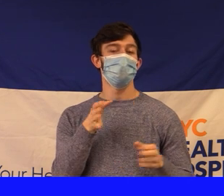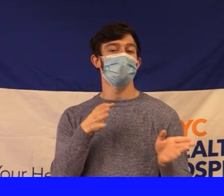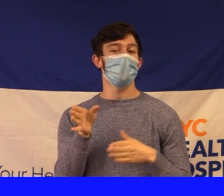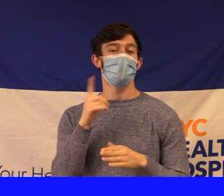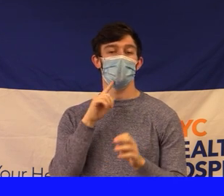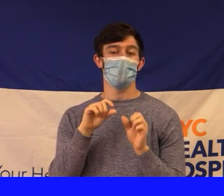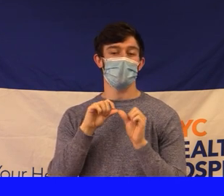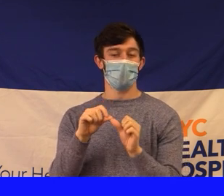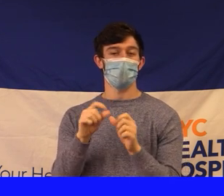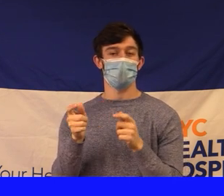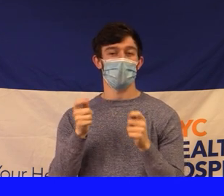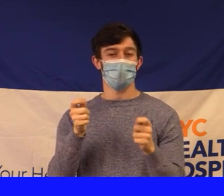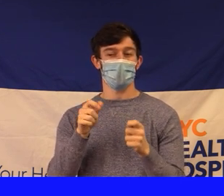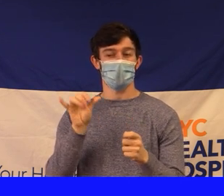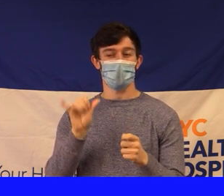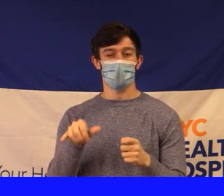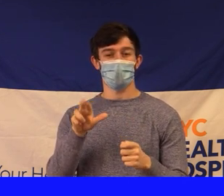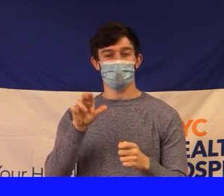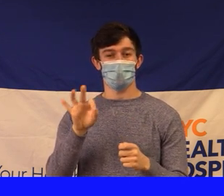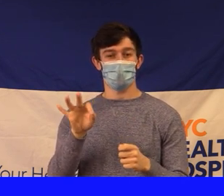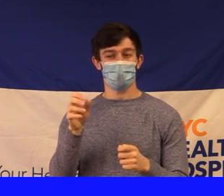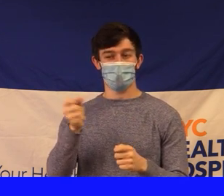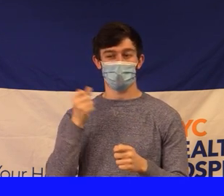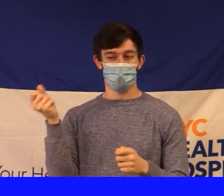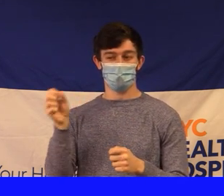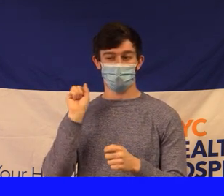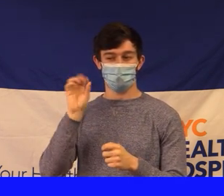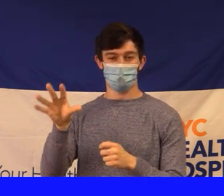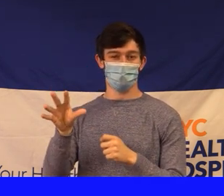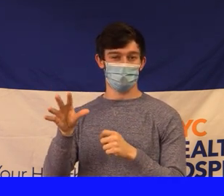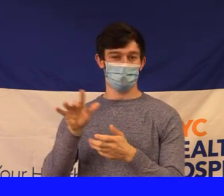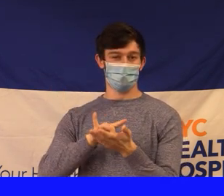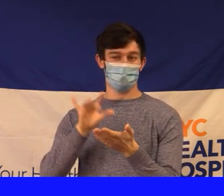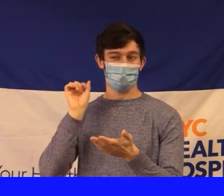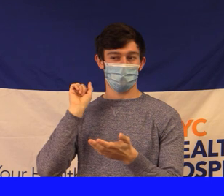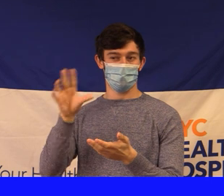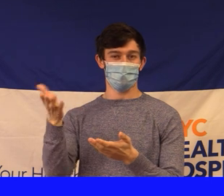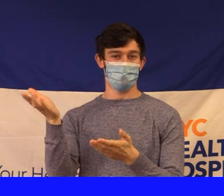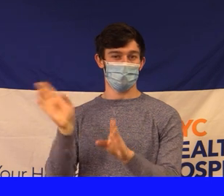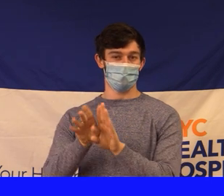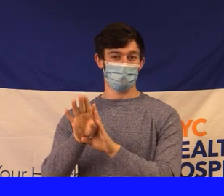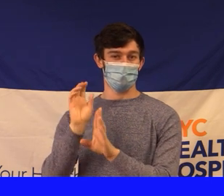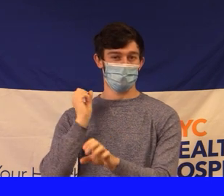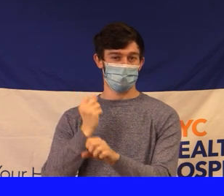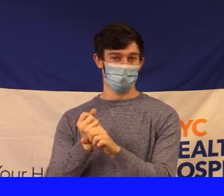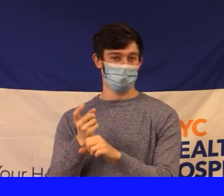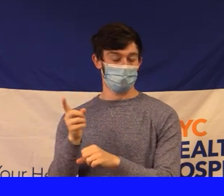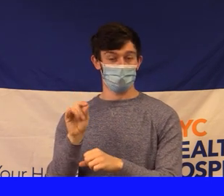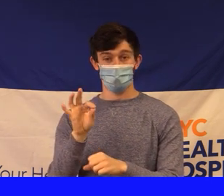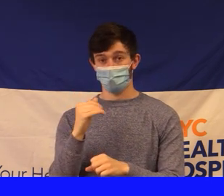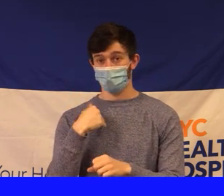of those items, and whether it's going to be a workaround or